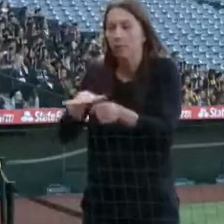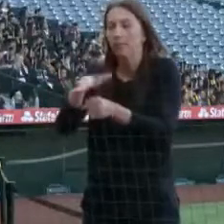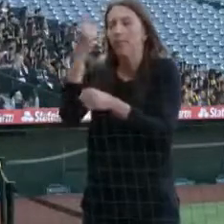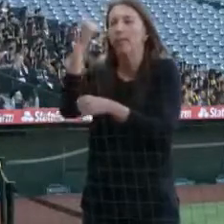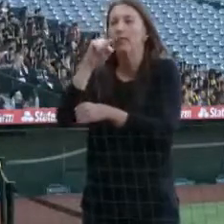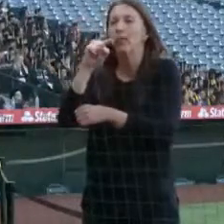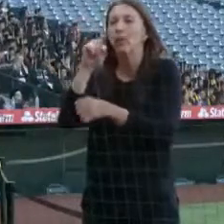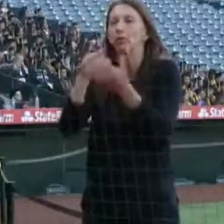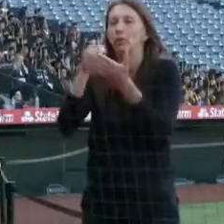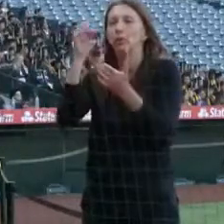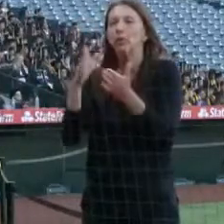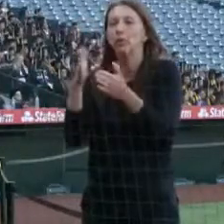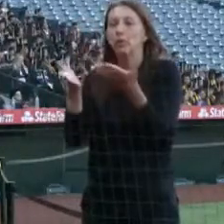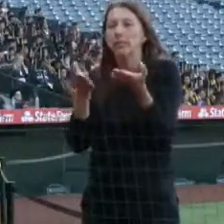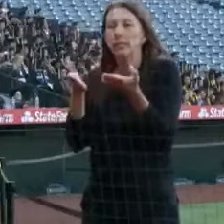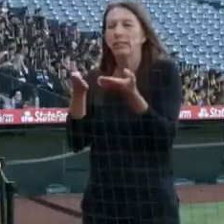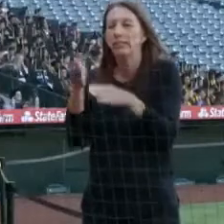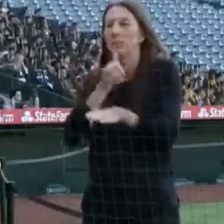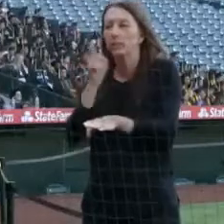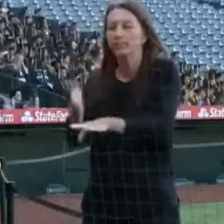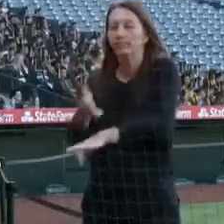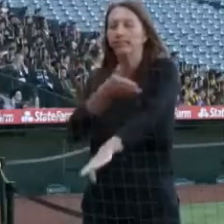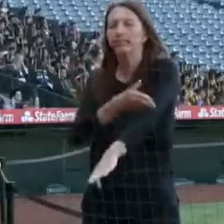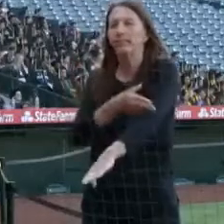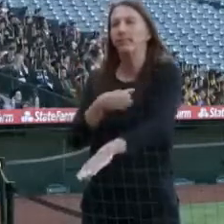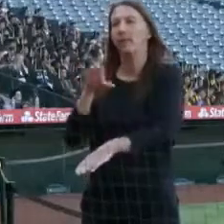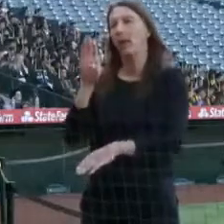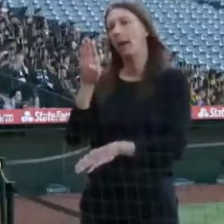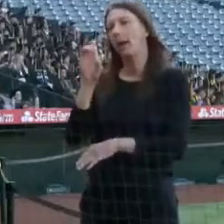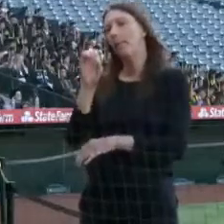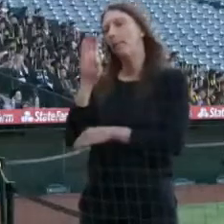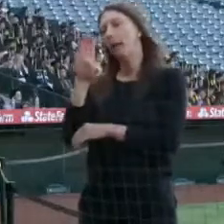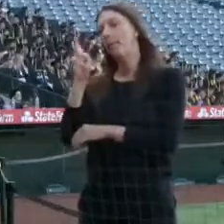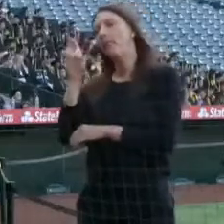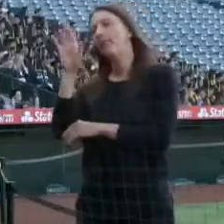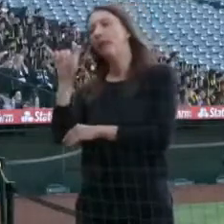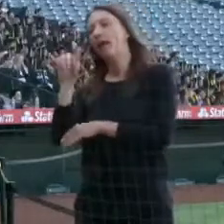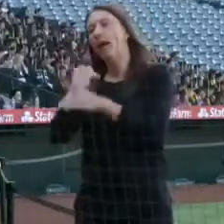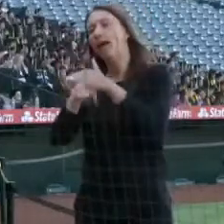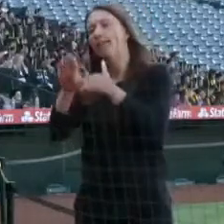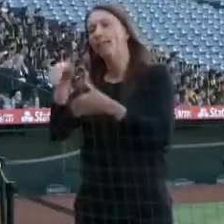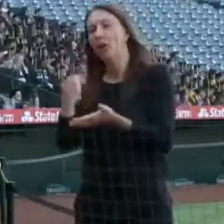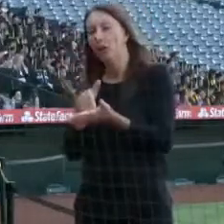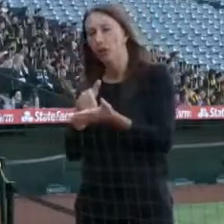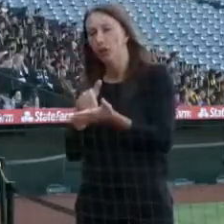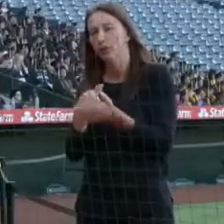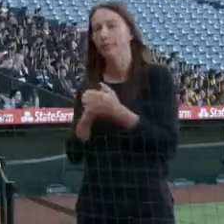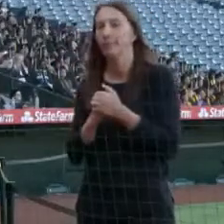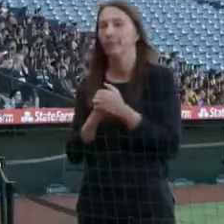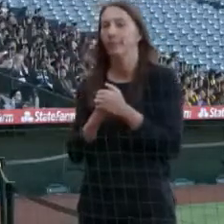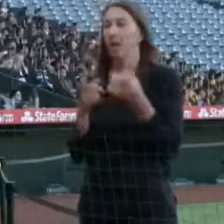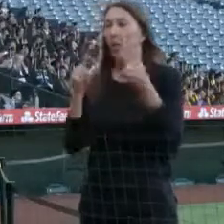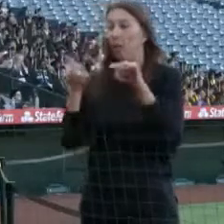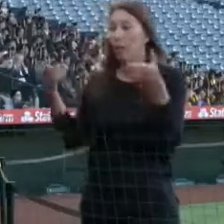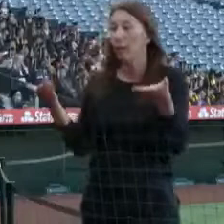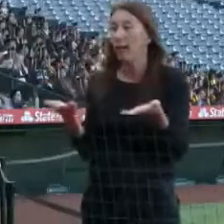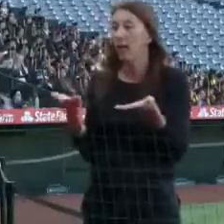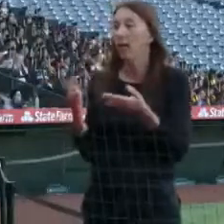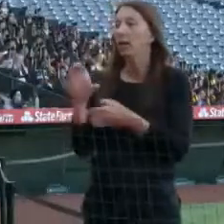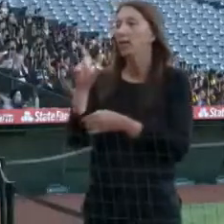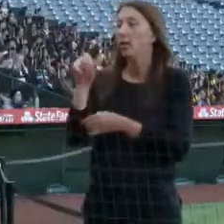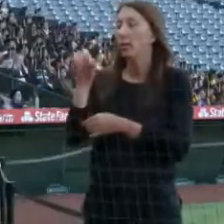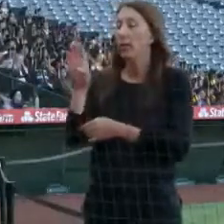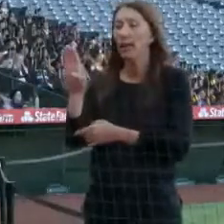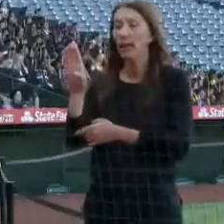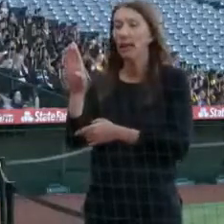and a much enhanced Bob Murphy Access Center. And while you were here, Cal State Long Beach